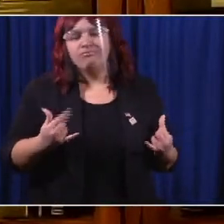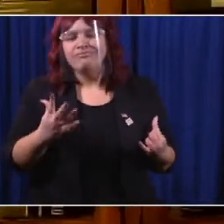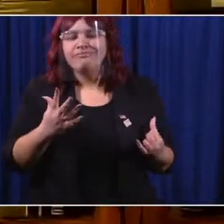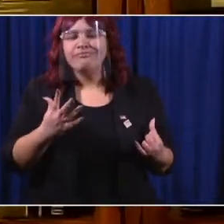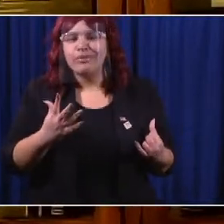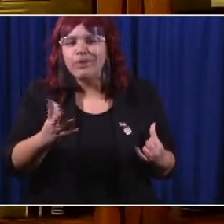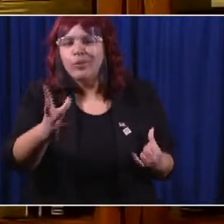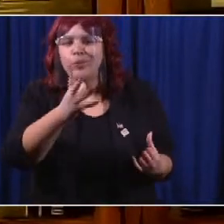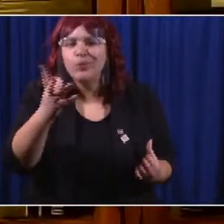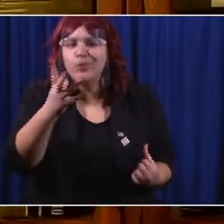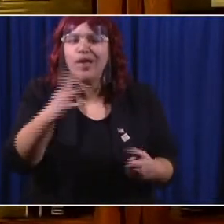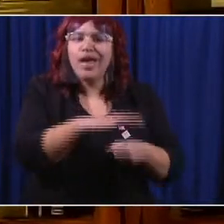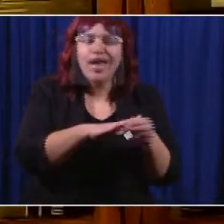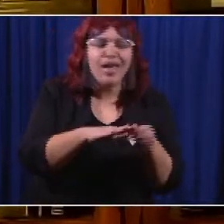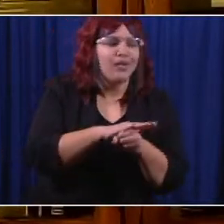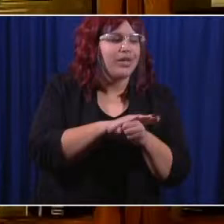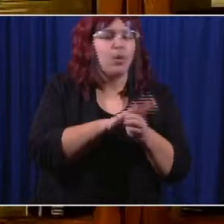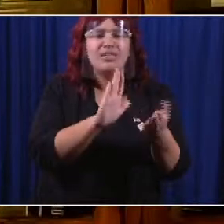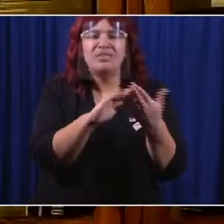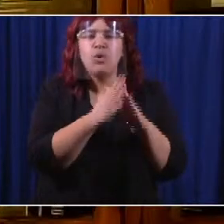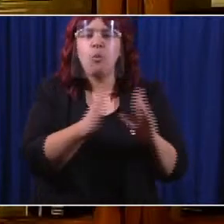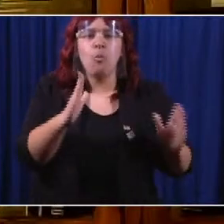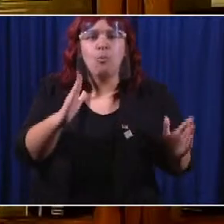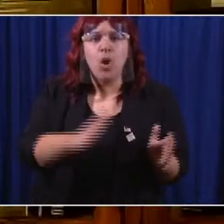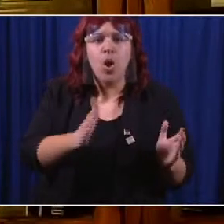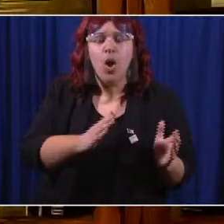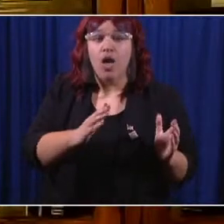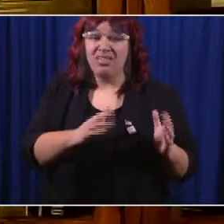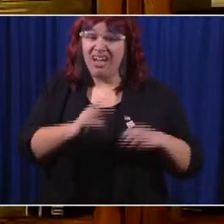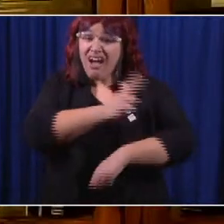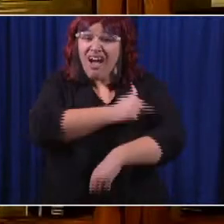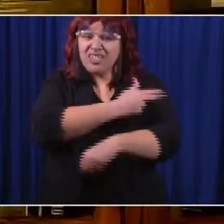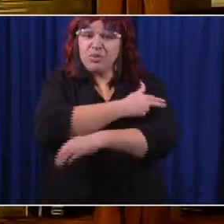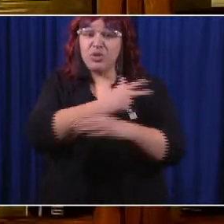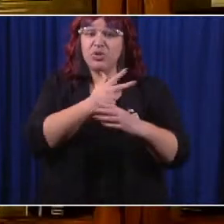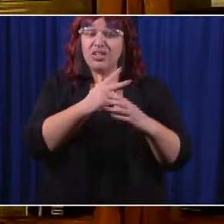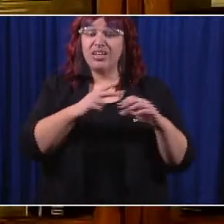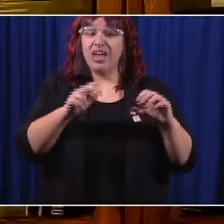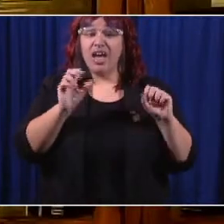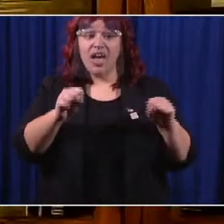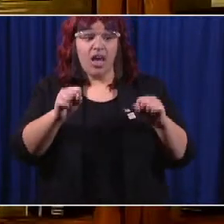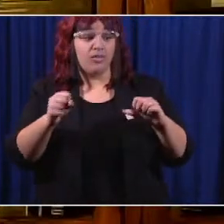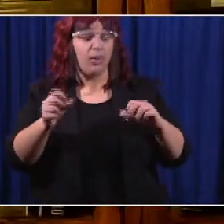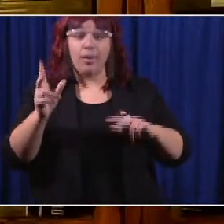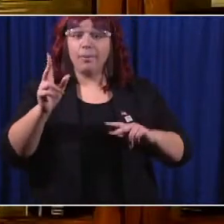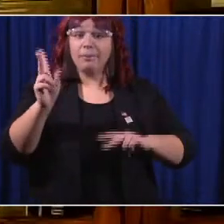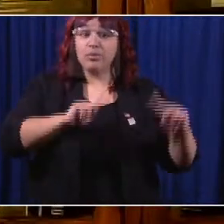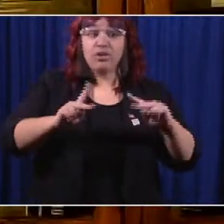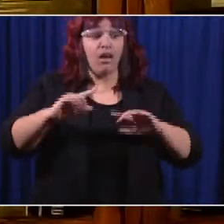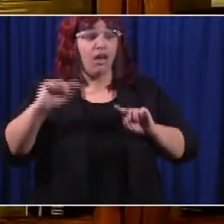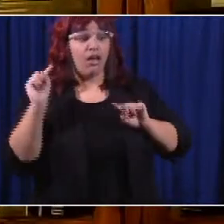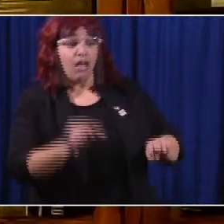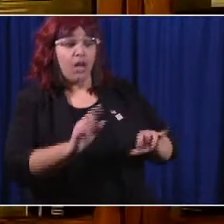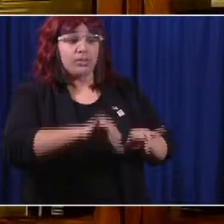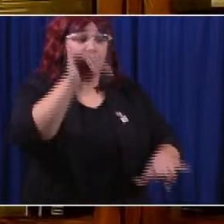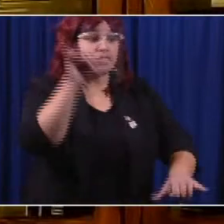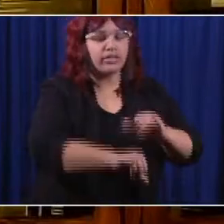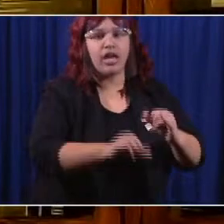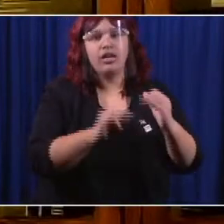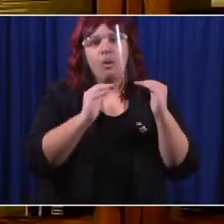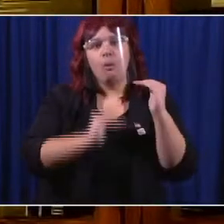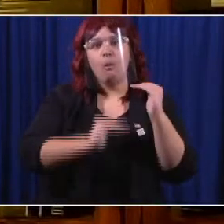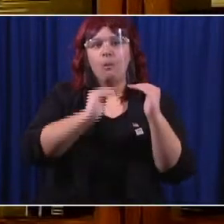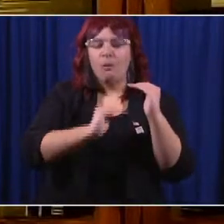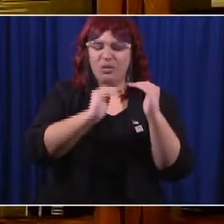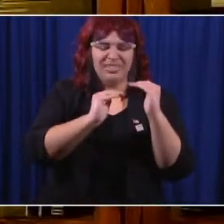hospitals or rural hospitals can't really expand their capacity is in intensive care. So we've heard a lot of concerns